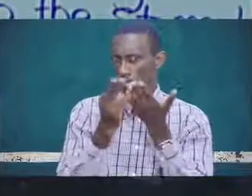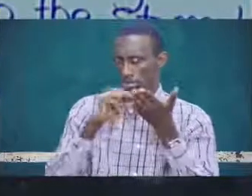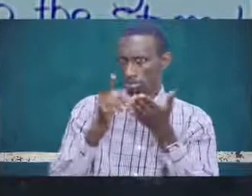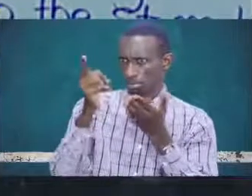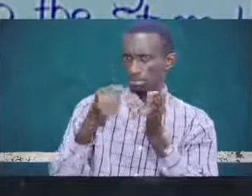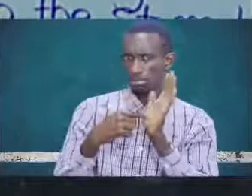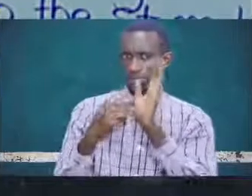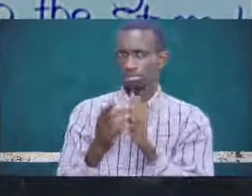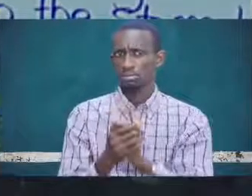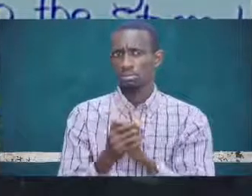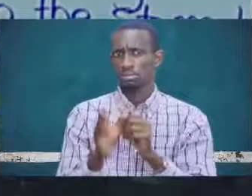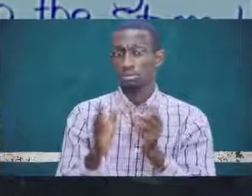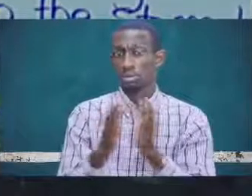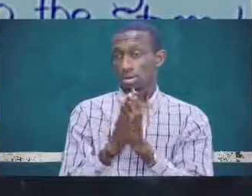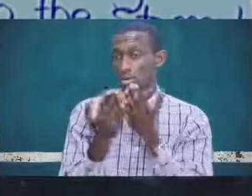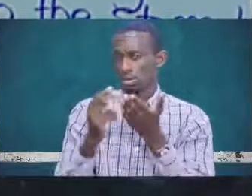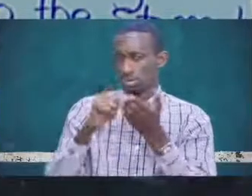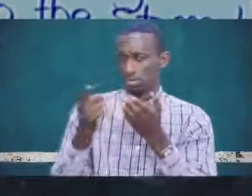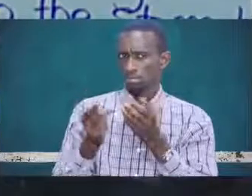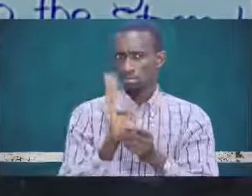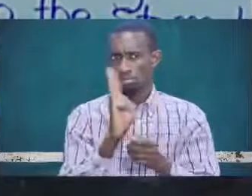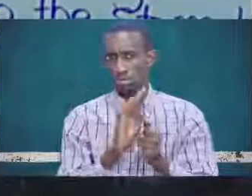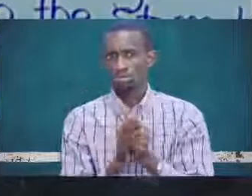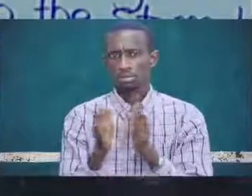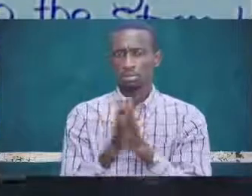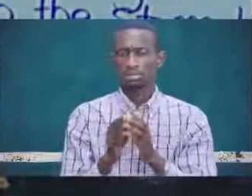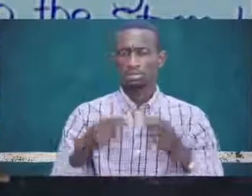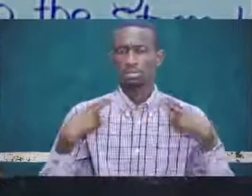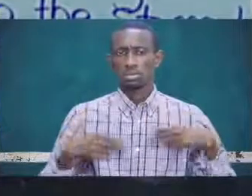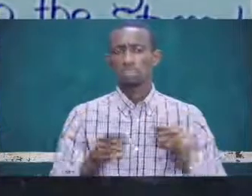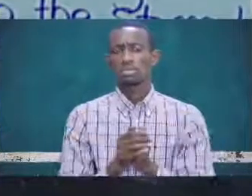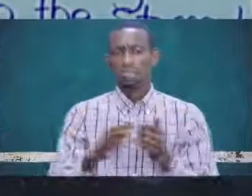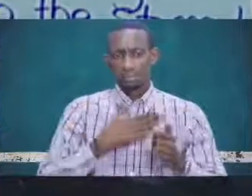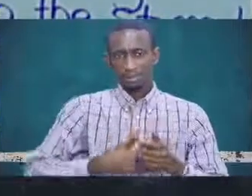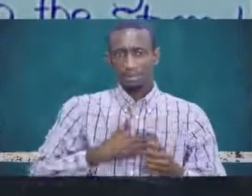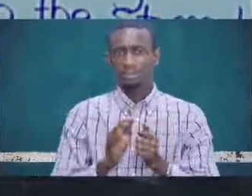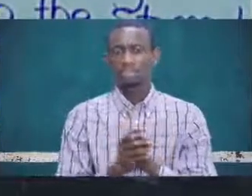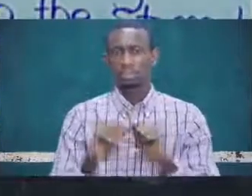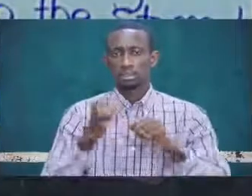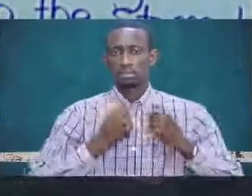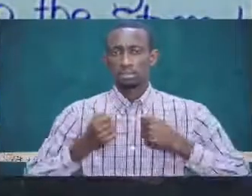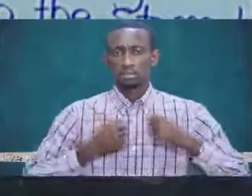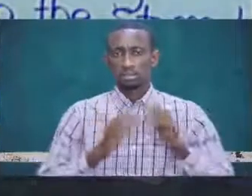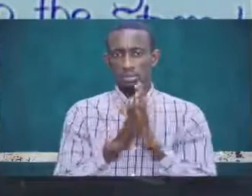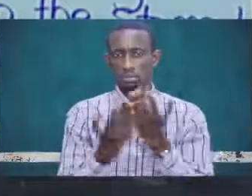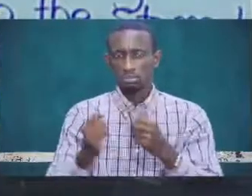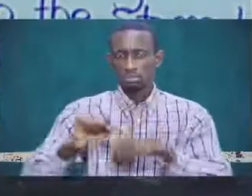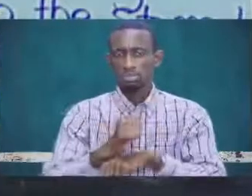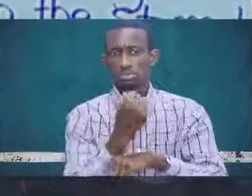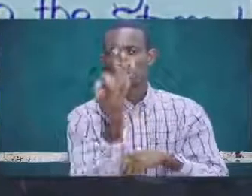that I'm discussing with you. The Biology and Health Science for Rwanda Schools, Senior 3 on page 111.